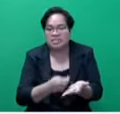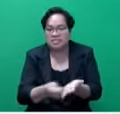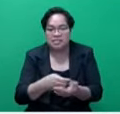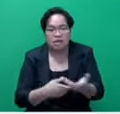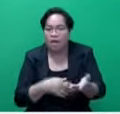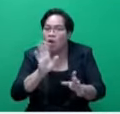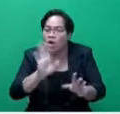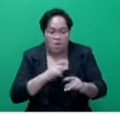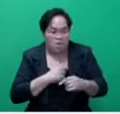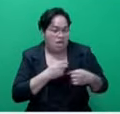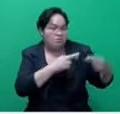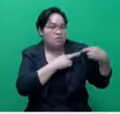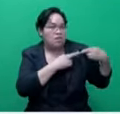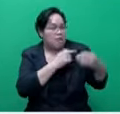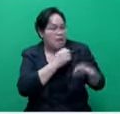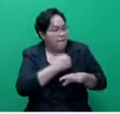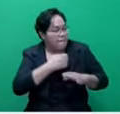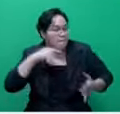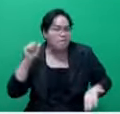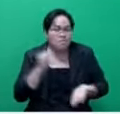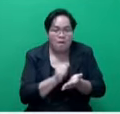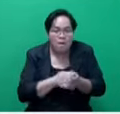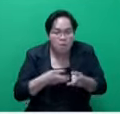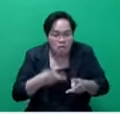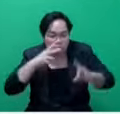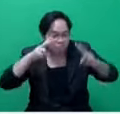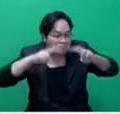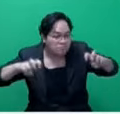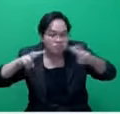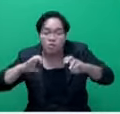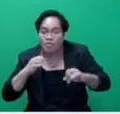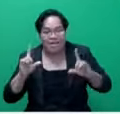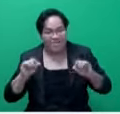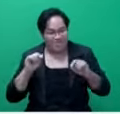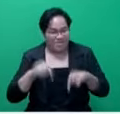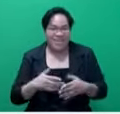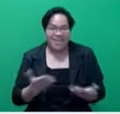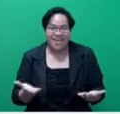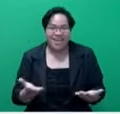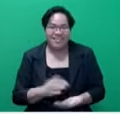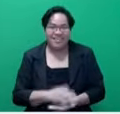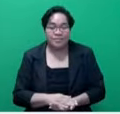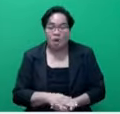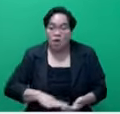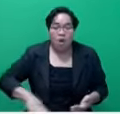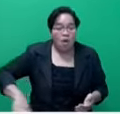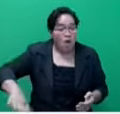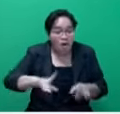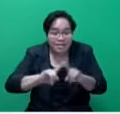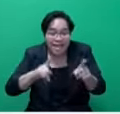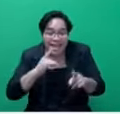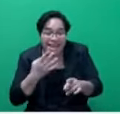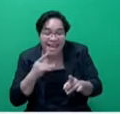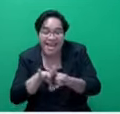responsible government will do it the proper way. And this is what we are doing. Every settlement that we